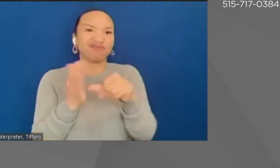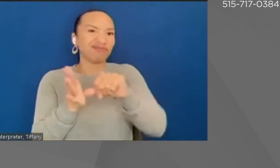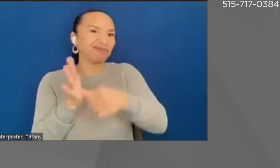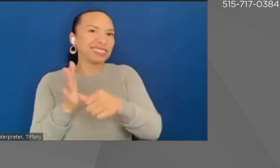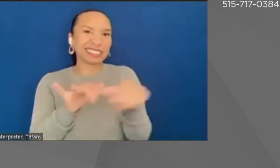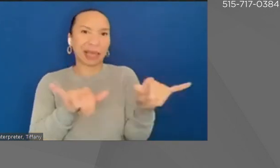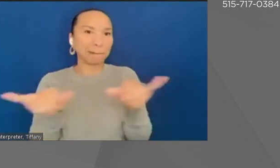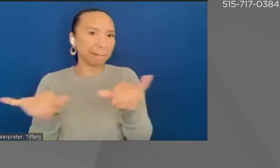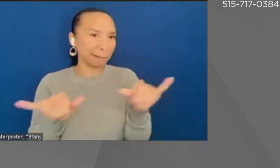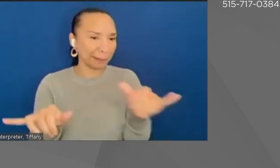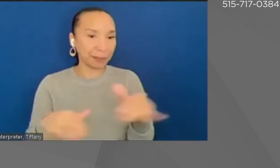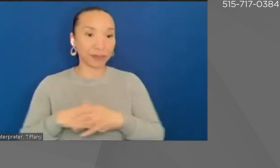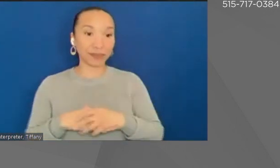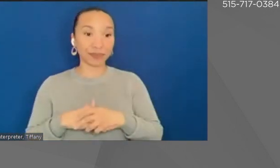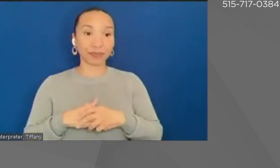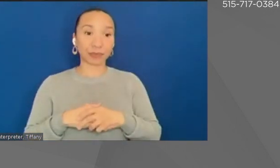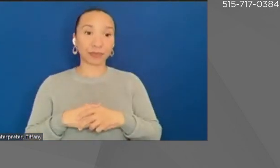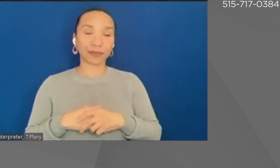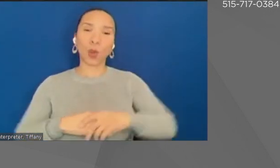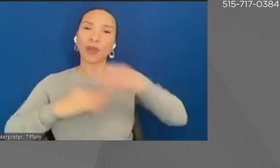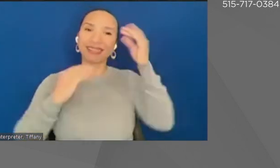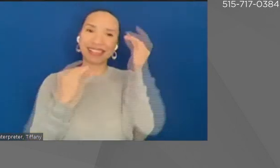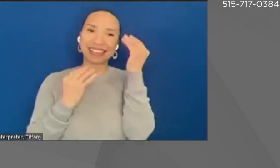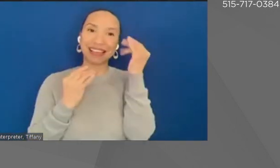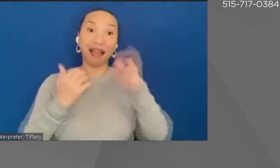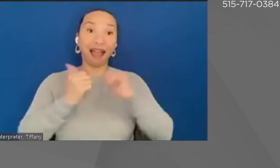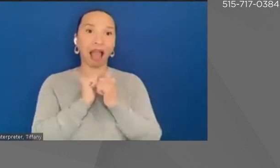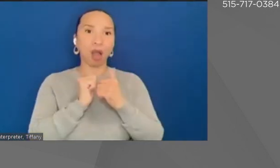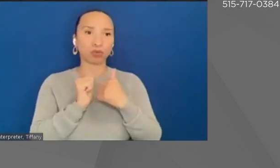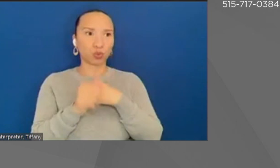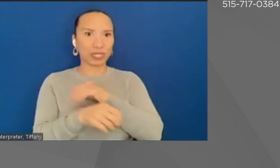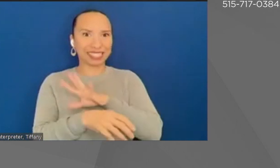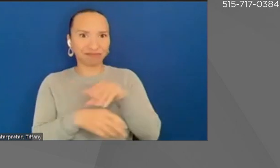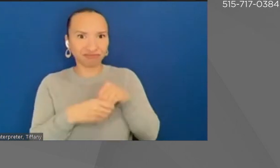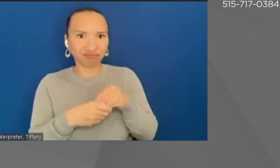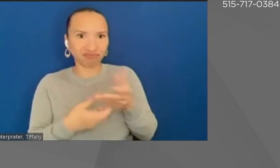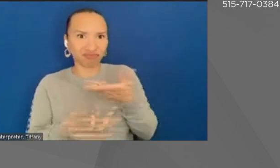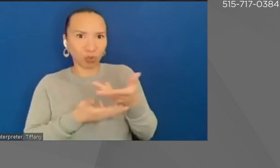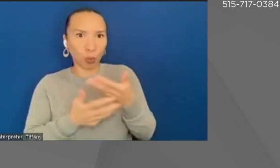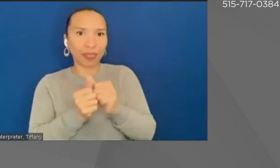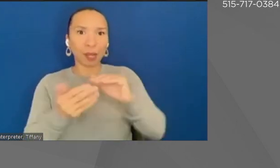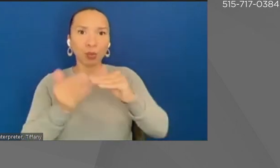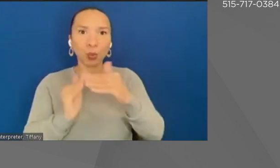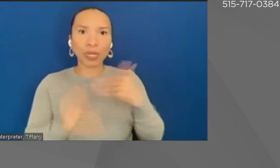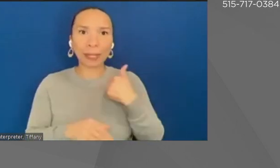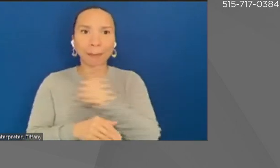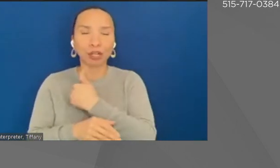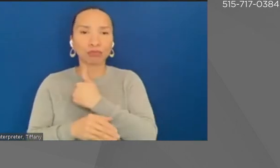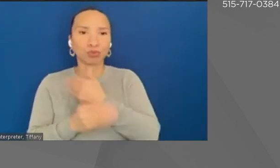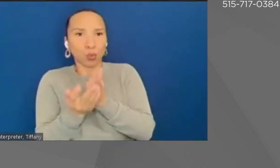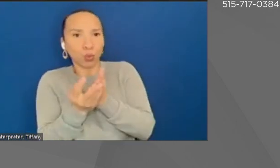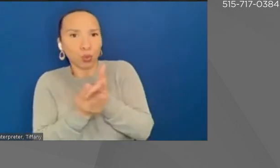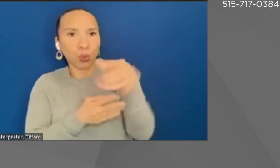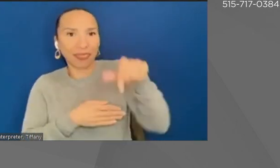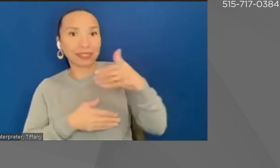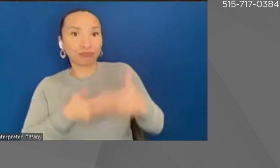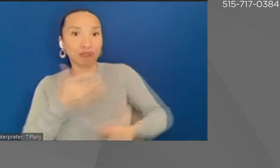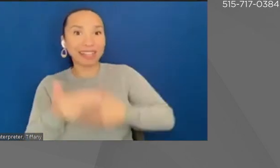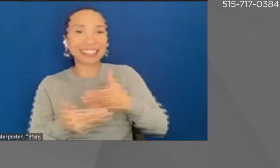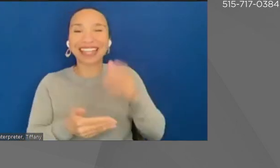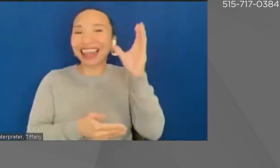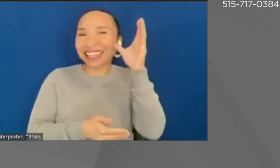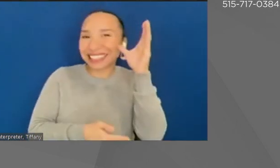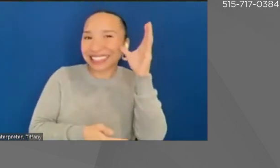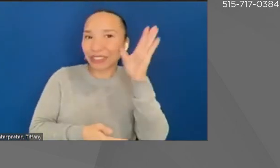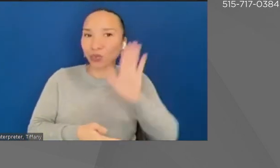also thinking about how do we engage with community members throughout the process and really talking to them, hearing what their needs are, and